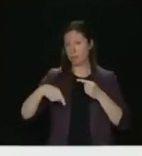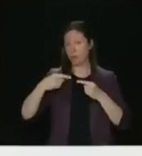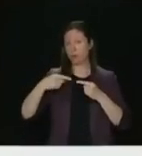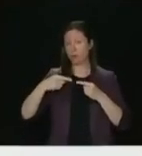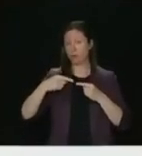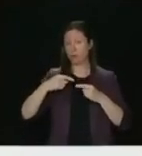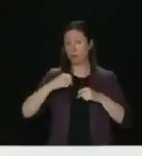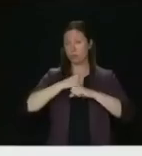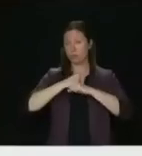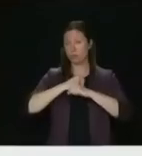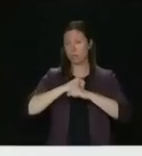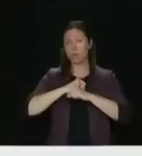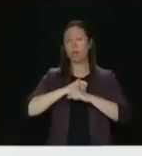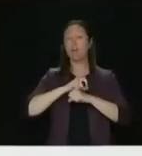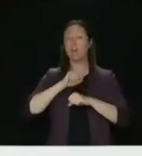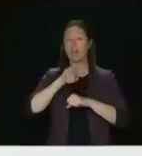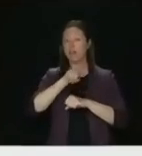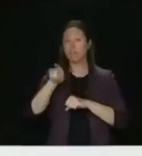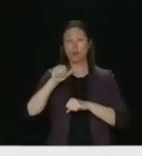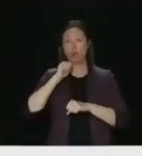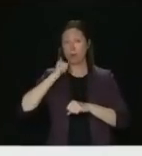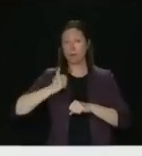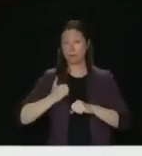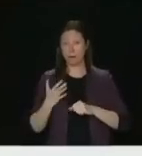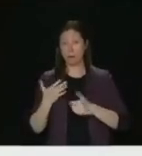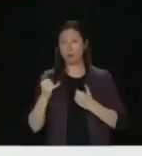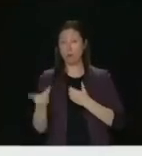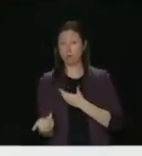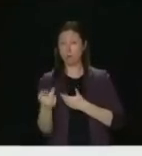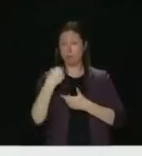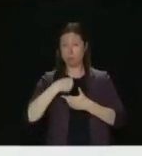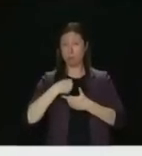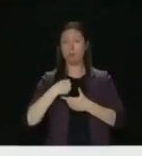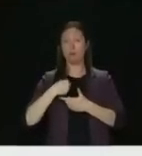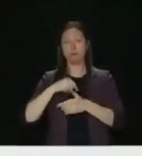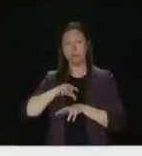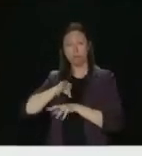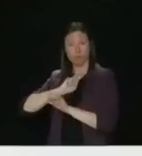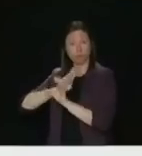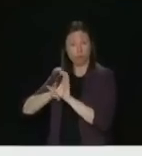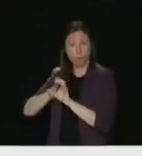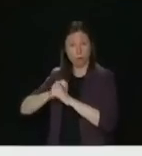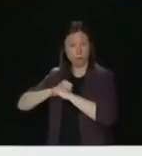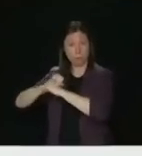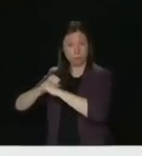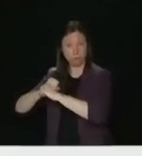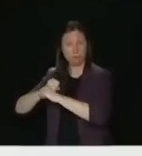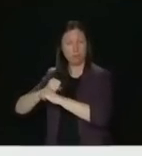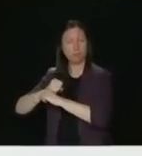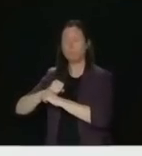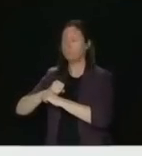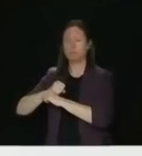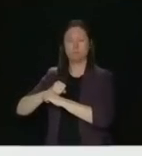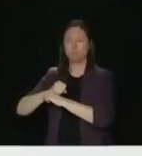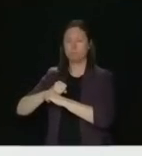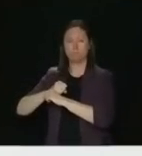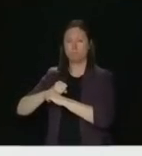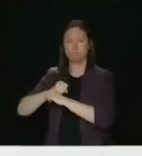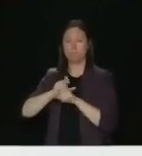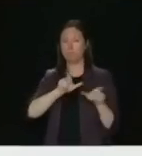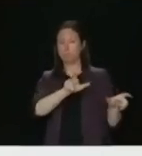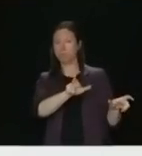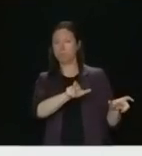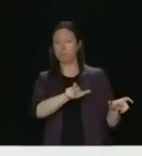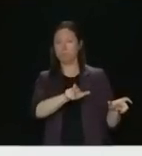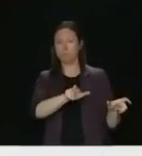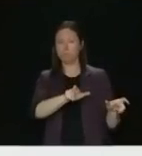turning back non-Canadians trying to enter Canada to participate in blockades. And of course, while we